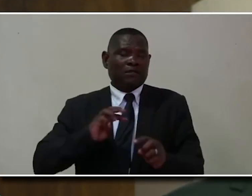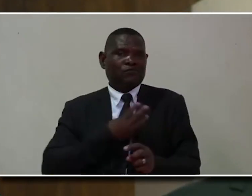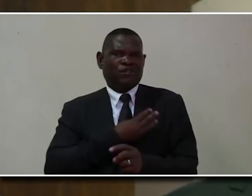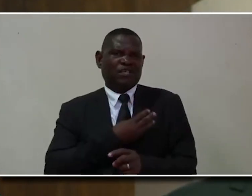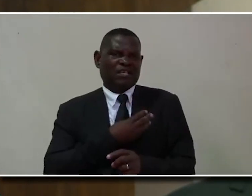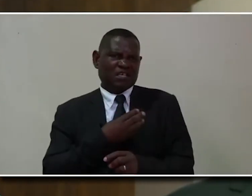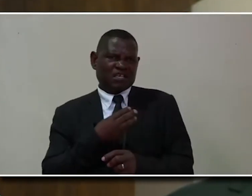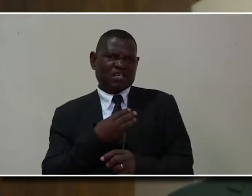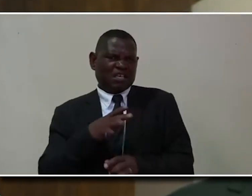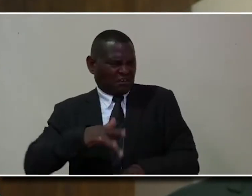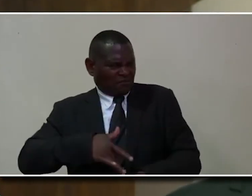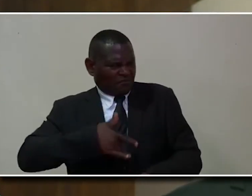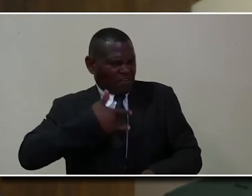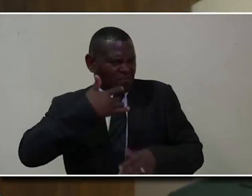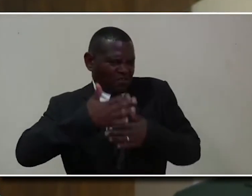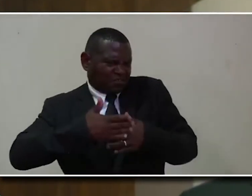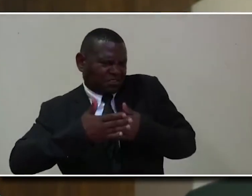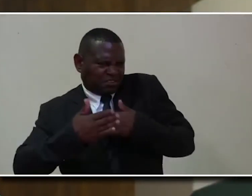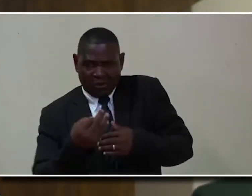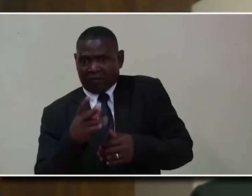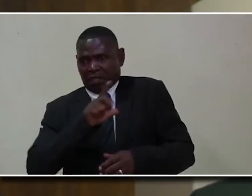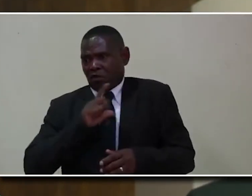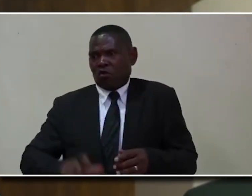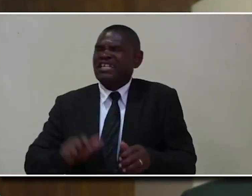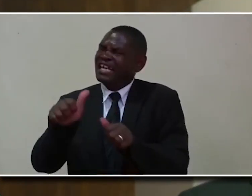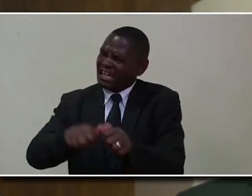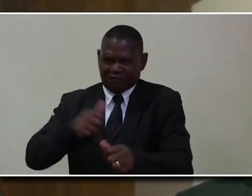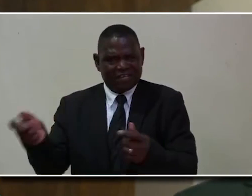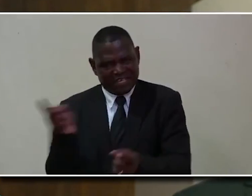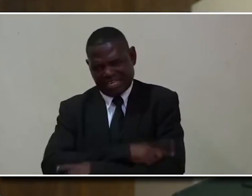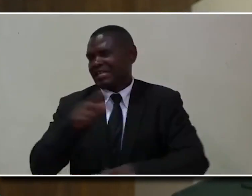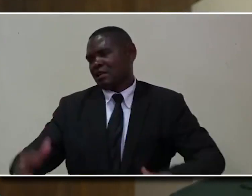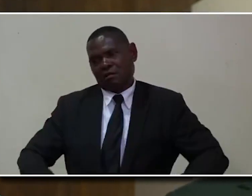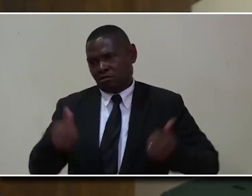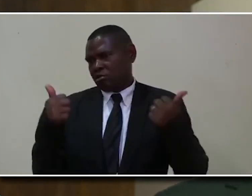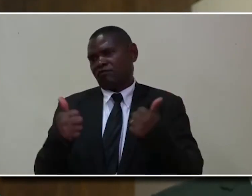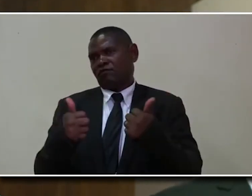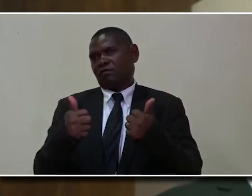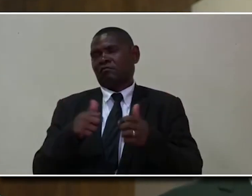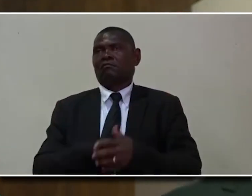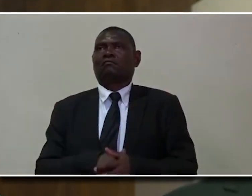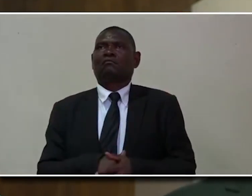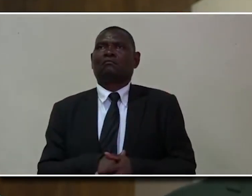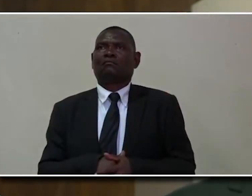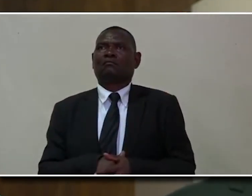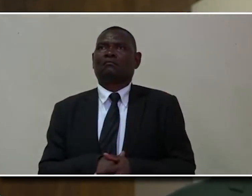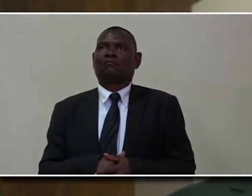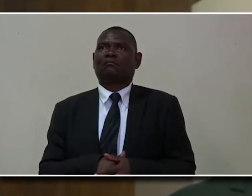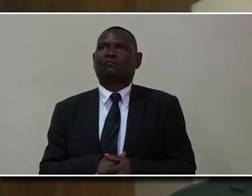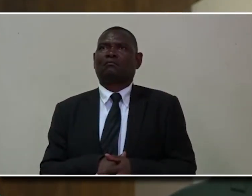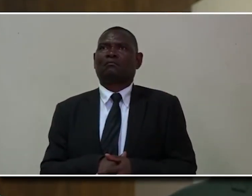the nearness of the Lord in everyday life. Koma tikumana ndi nkopela Ambuye mu moyo wathu wa siku ndi siku. We experience